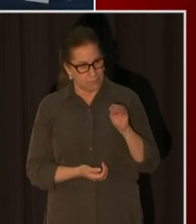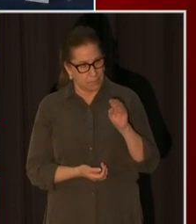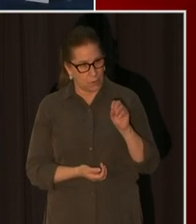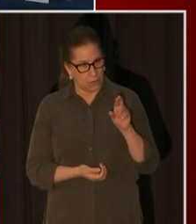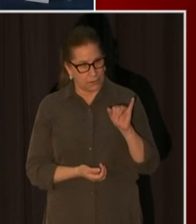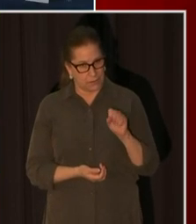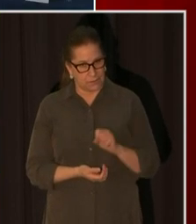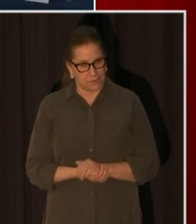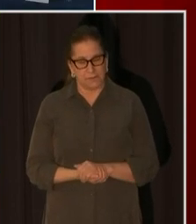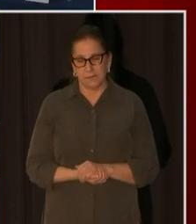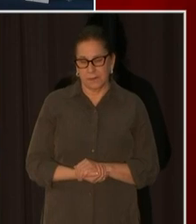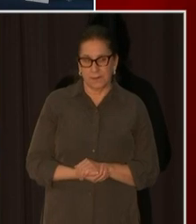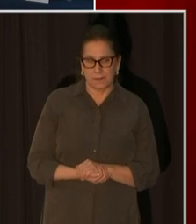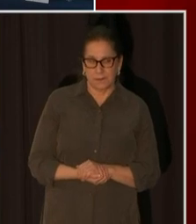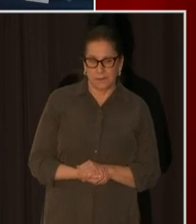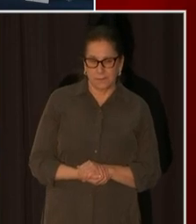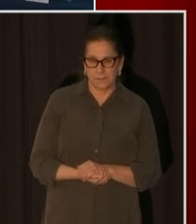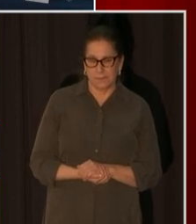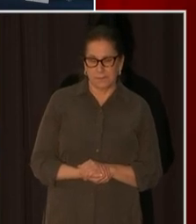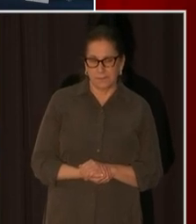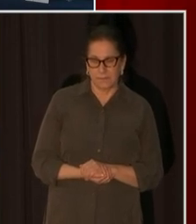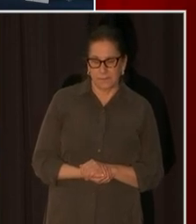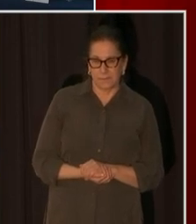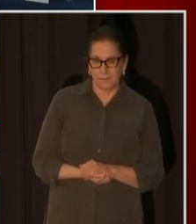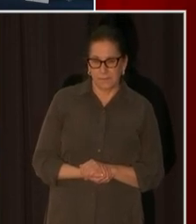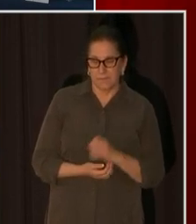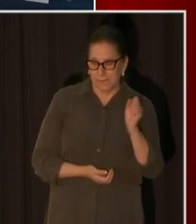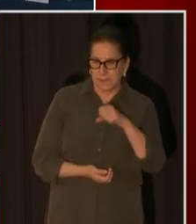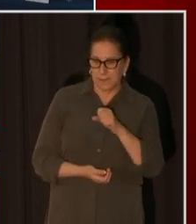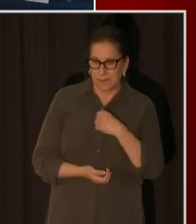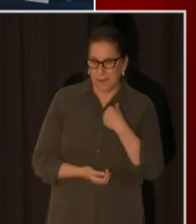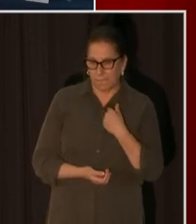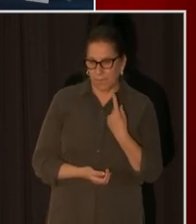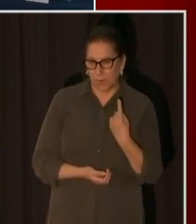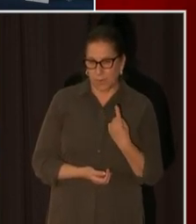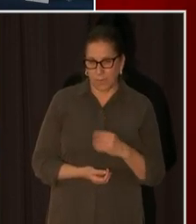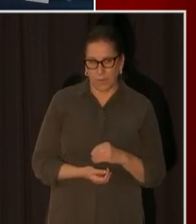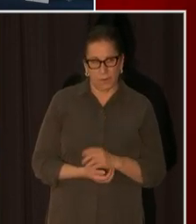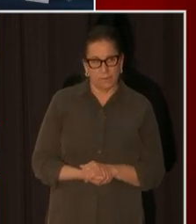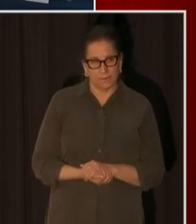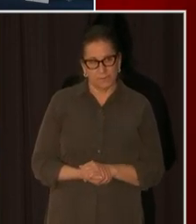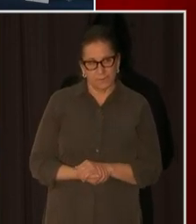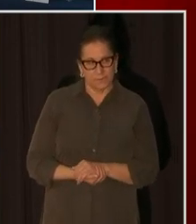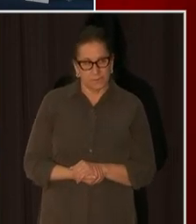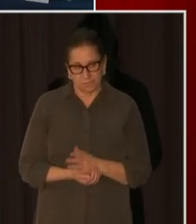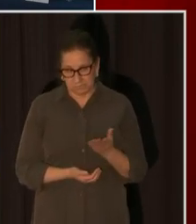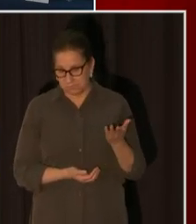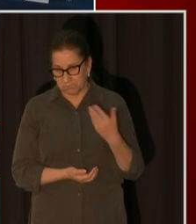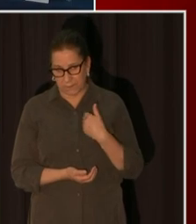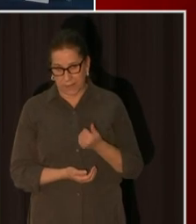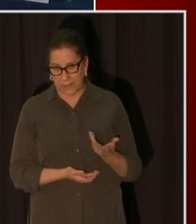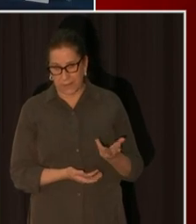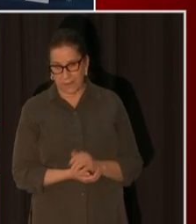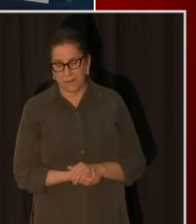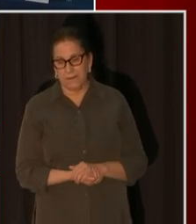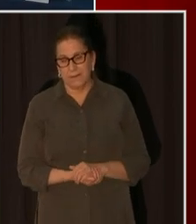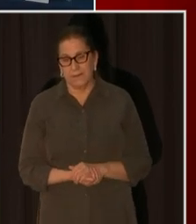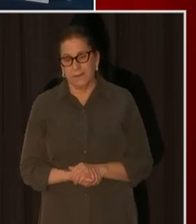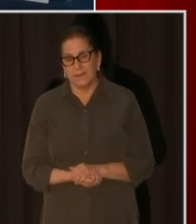expertise, and under the leadership of you all in our city, we're really at a place where we can make